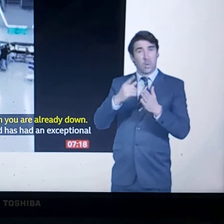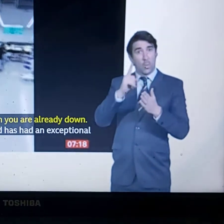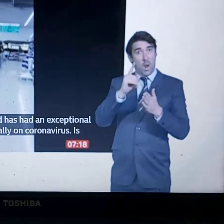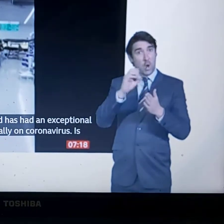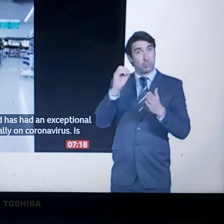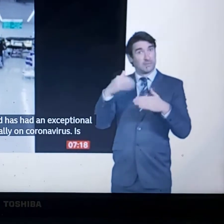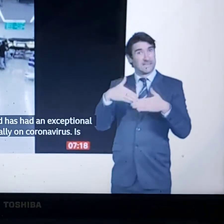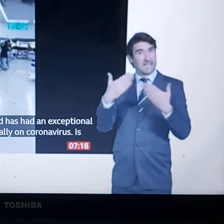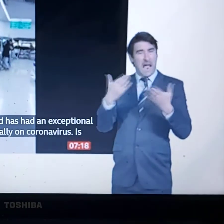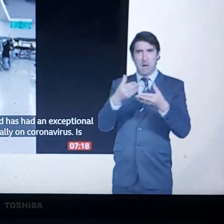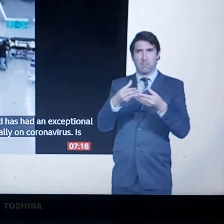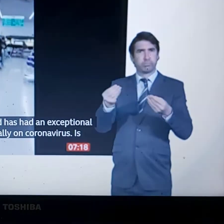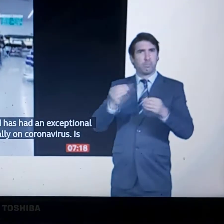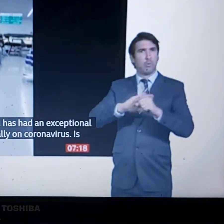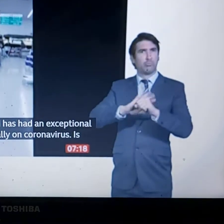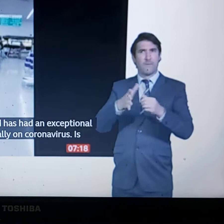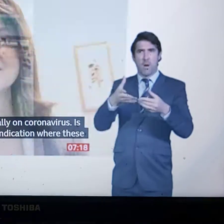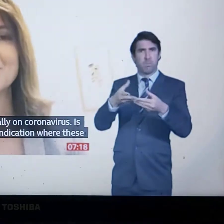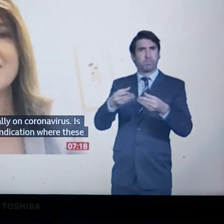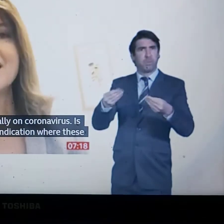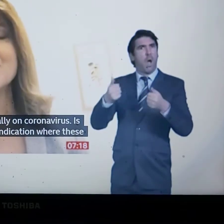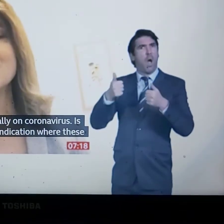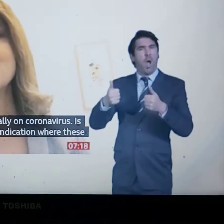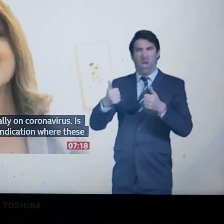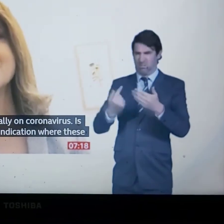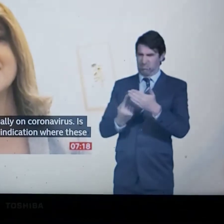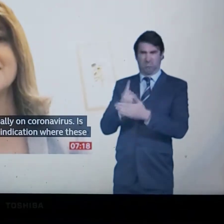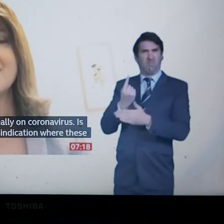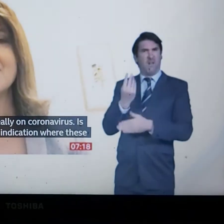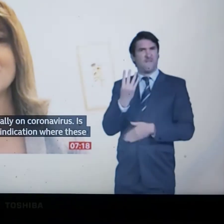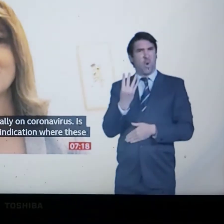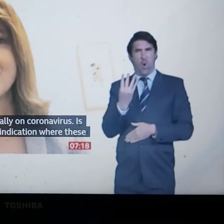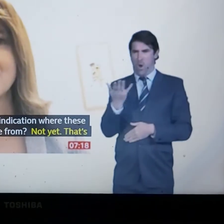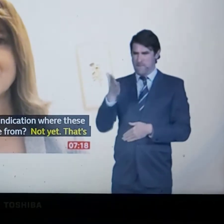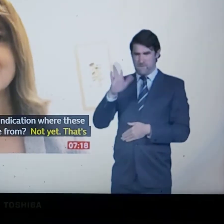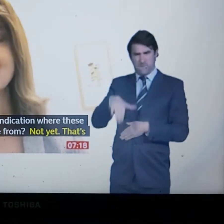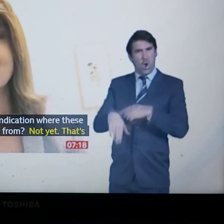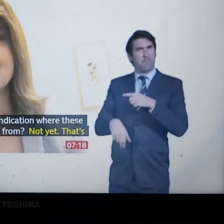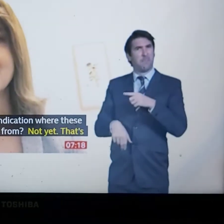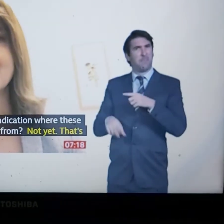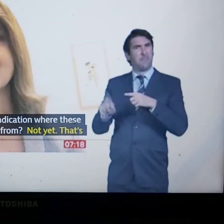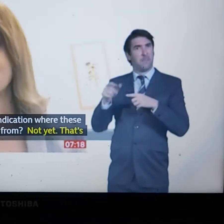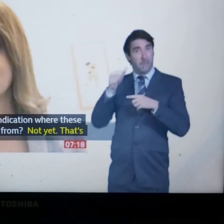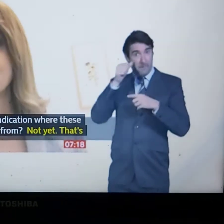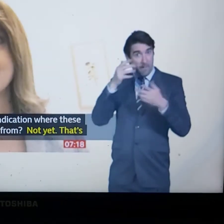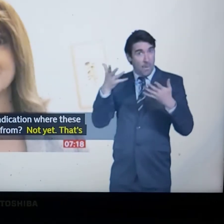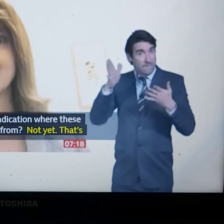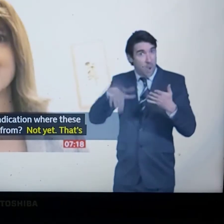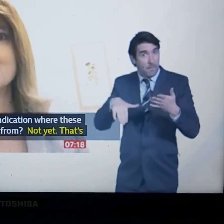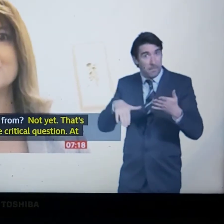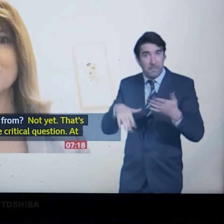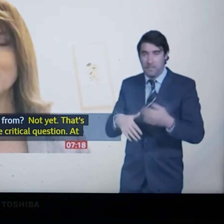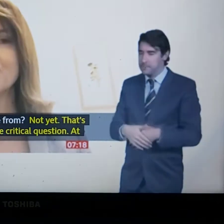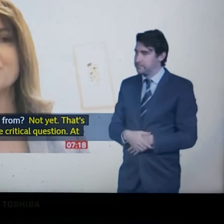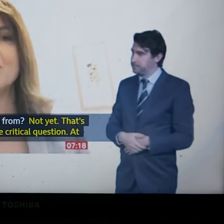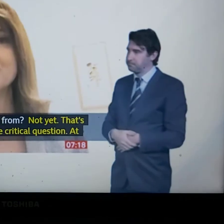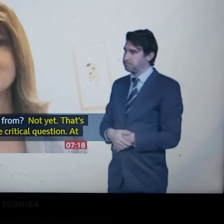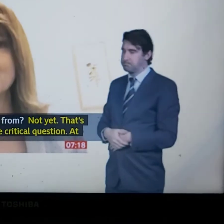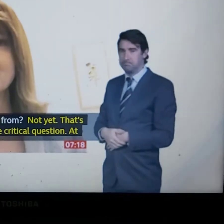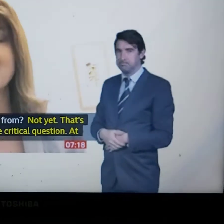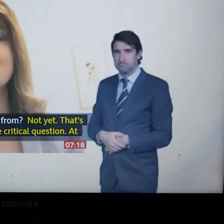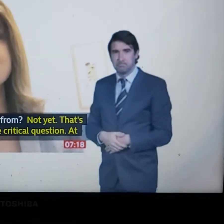Not yet, and that's kind of the critical question. So at the moment, they've said a level 3 alert. So as you say, that's these places are closed, got work